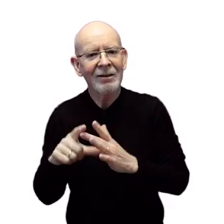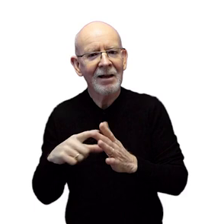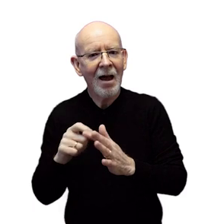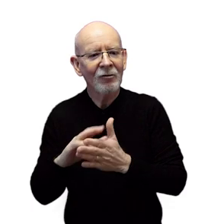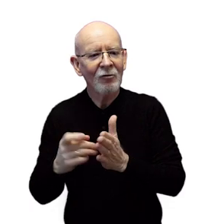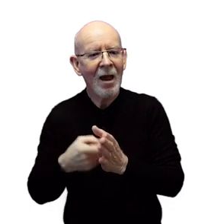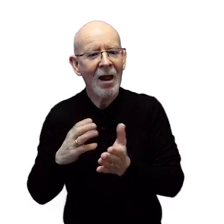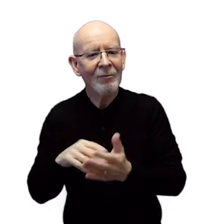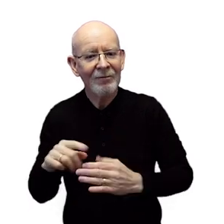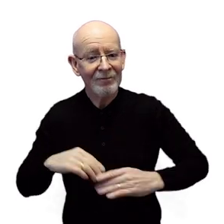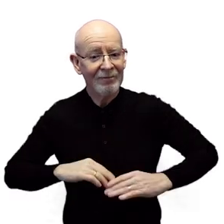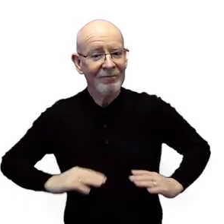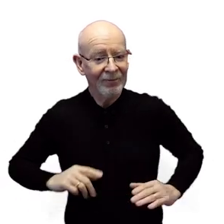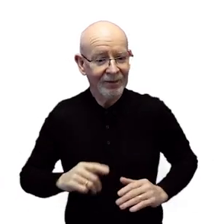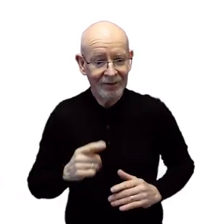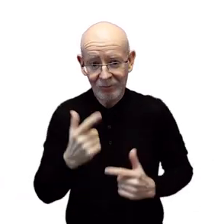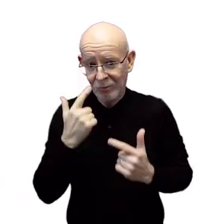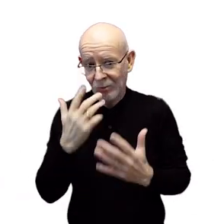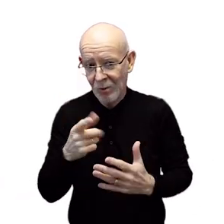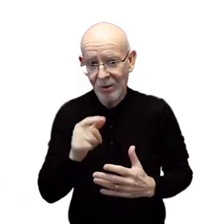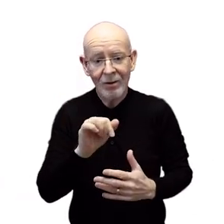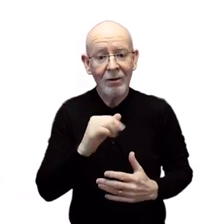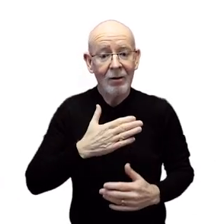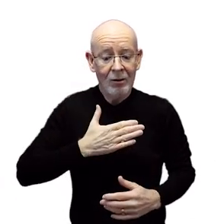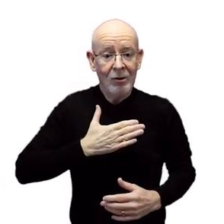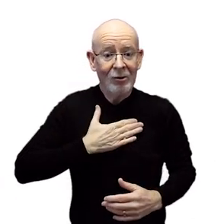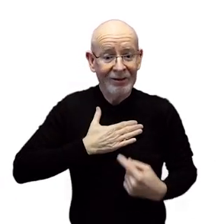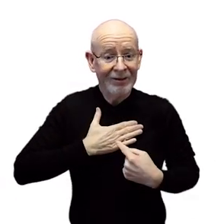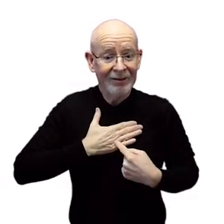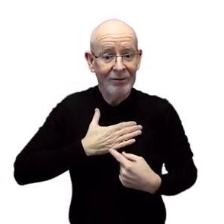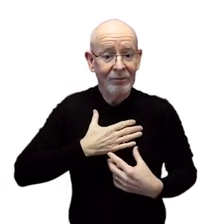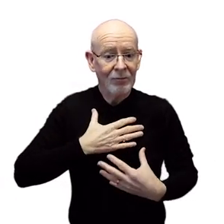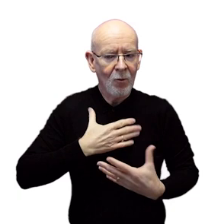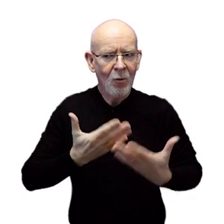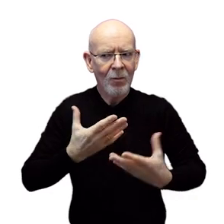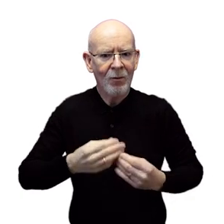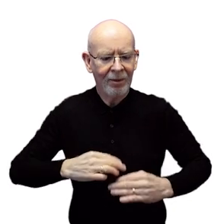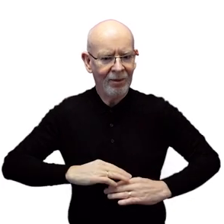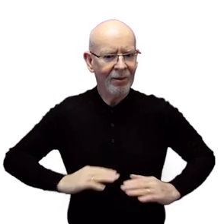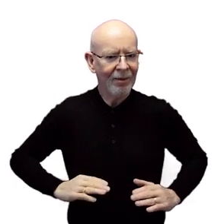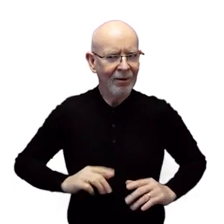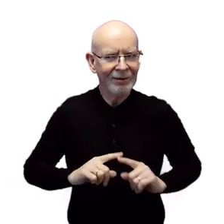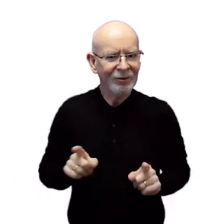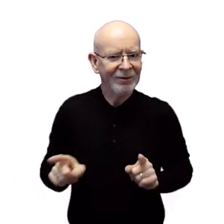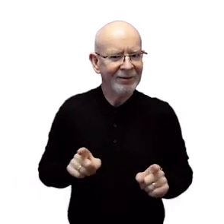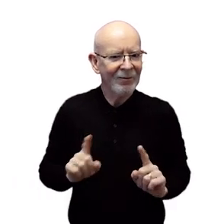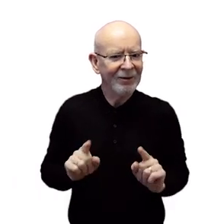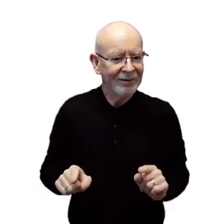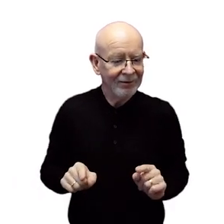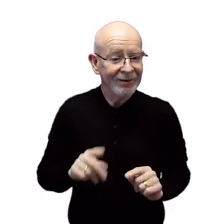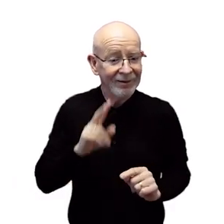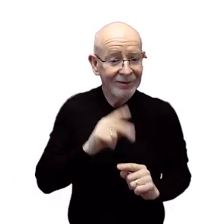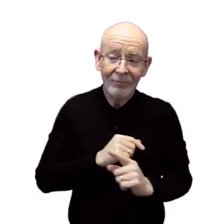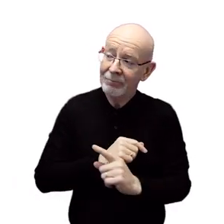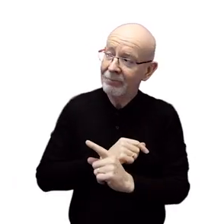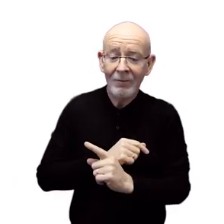This graphic demonstrates how effective breathing with your upper chest is when compared to breathing with your diaphragm. The graphic